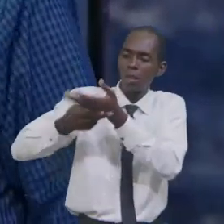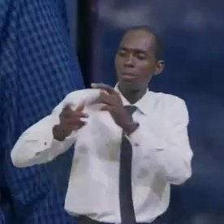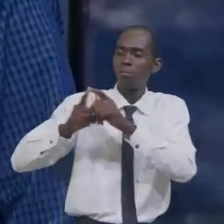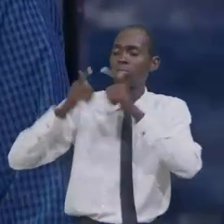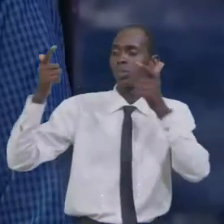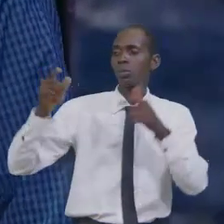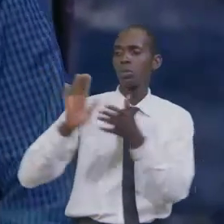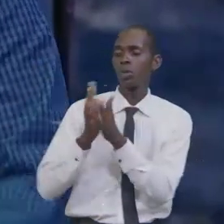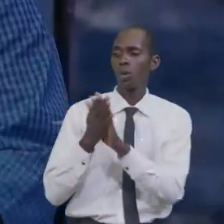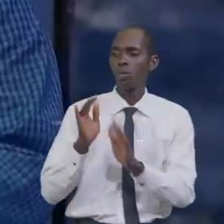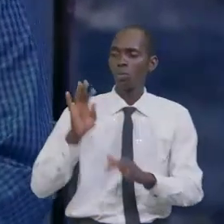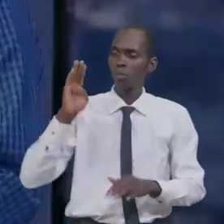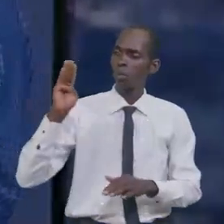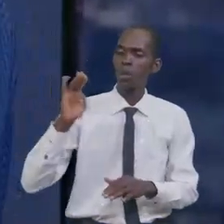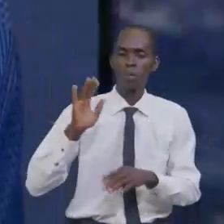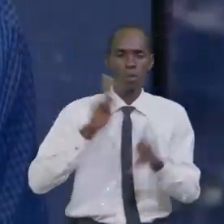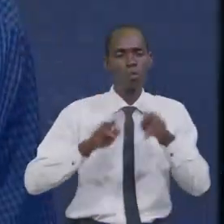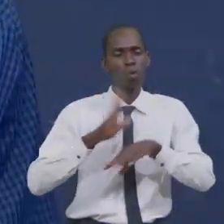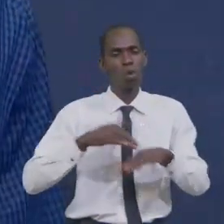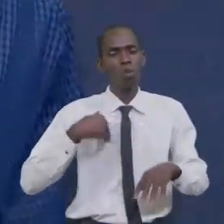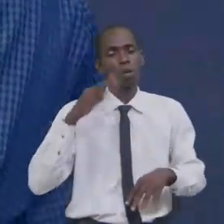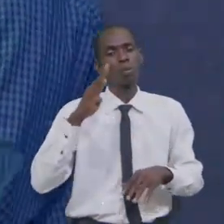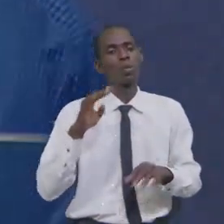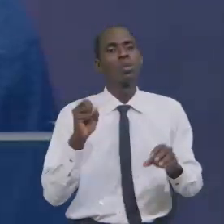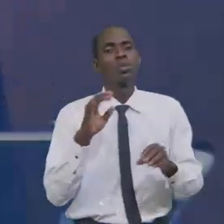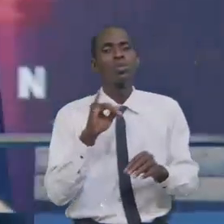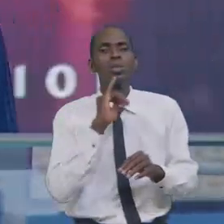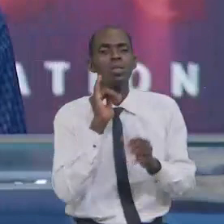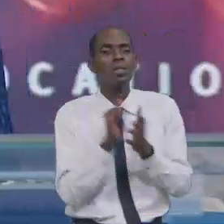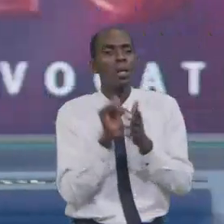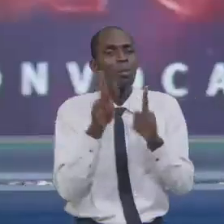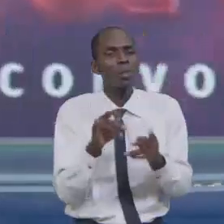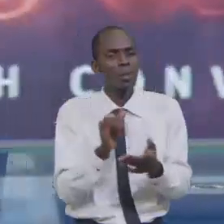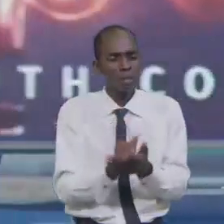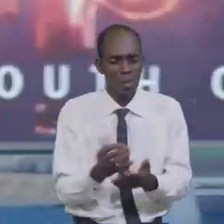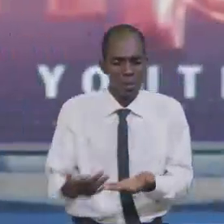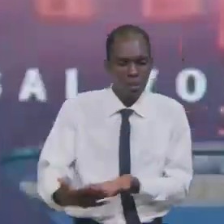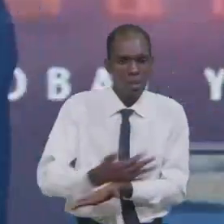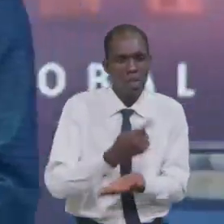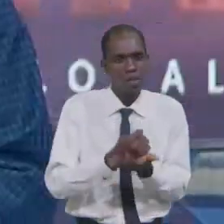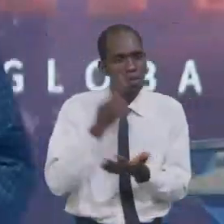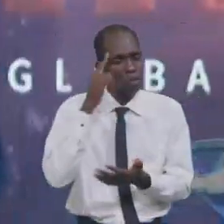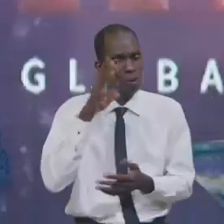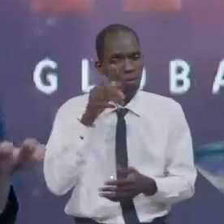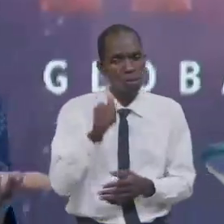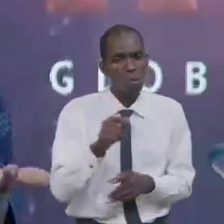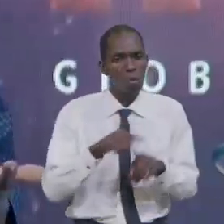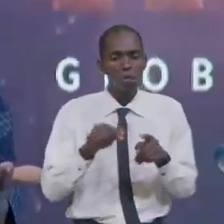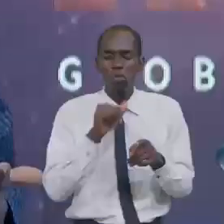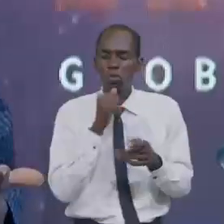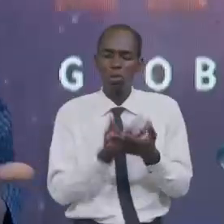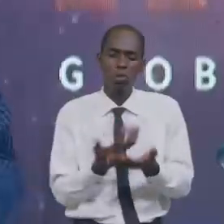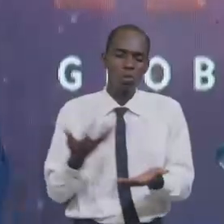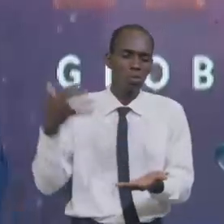up treasure for himself and is not rich toward God. Is not rich toward God. How do we become